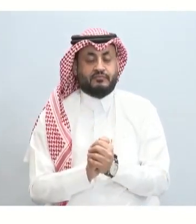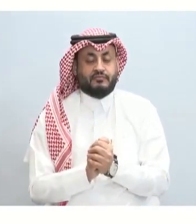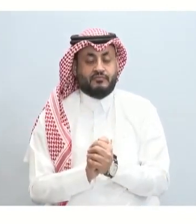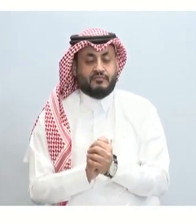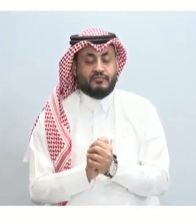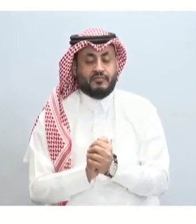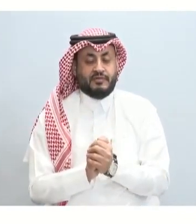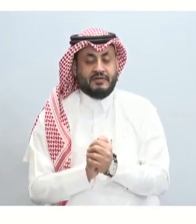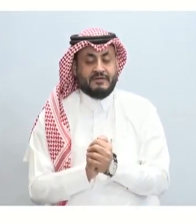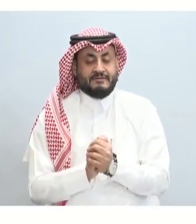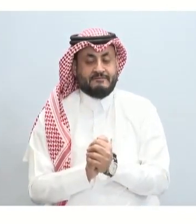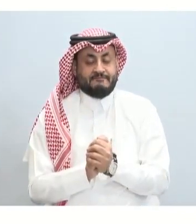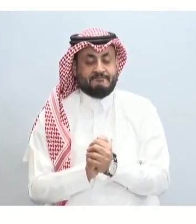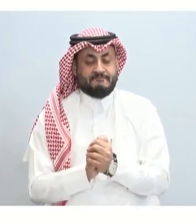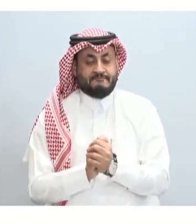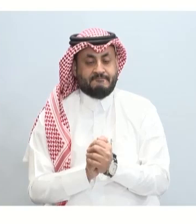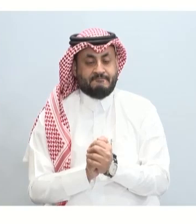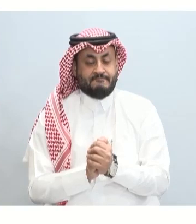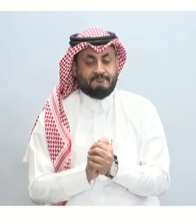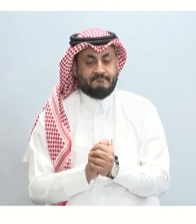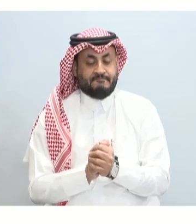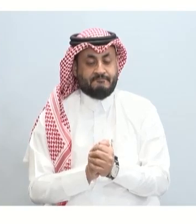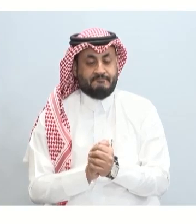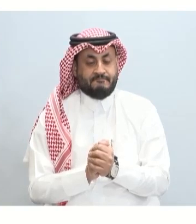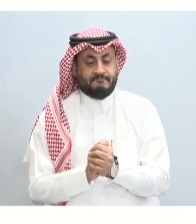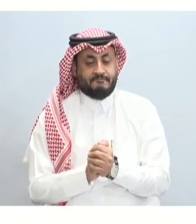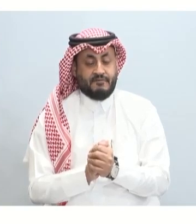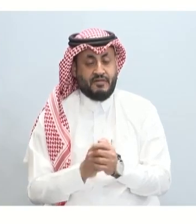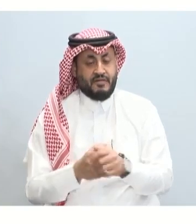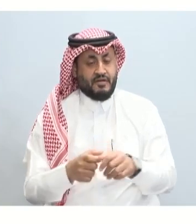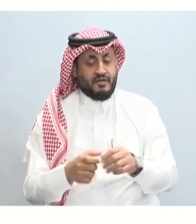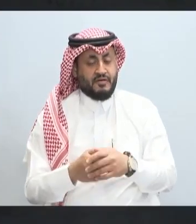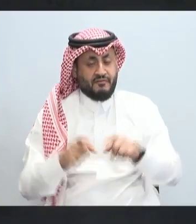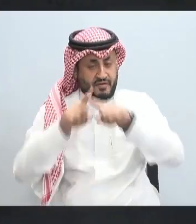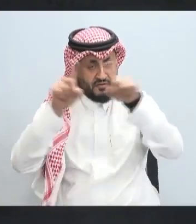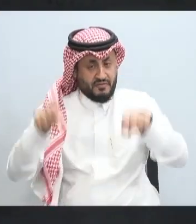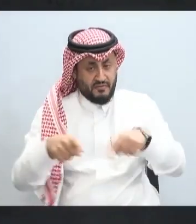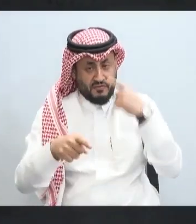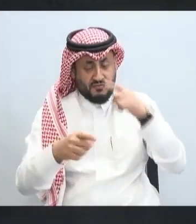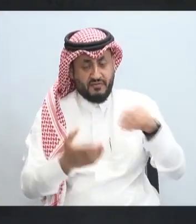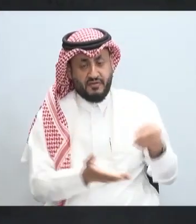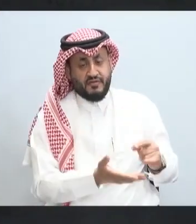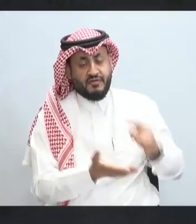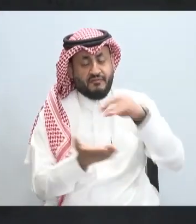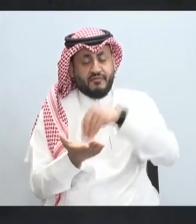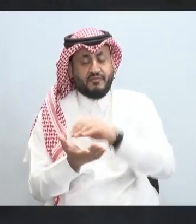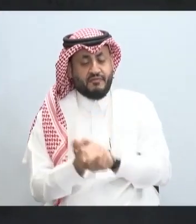a flight board. And your partner should start his answer with,